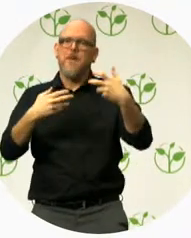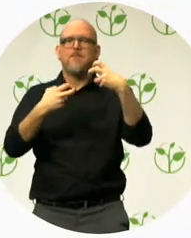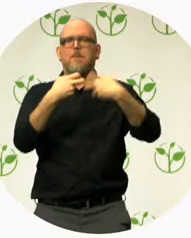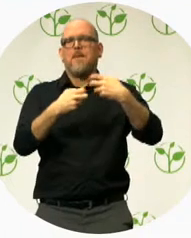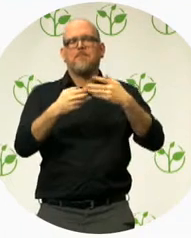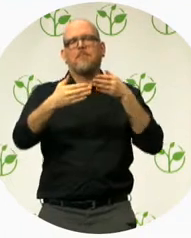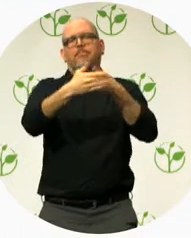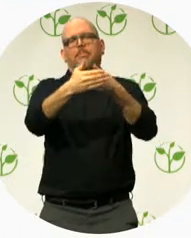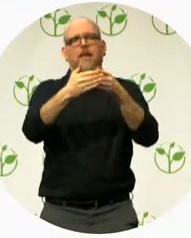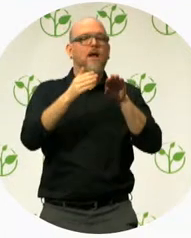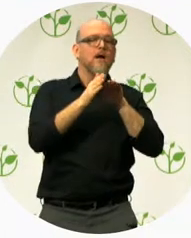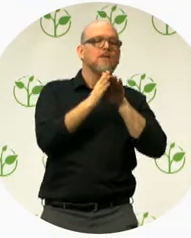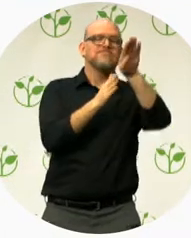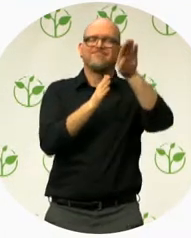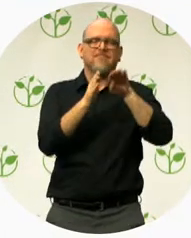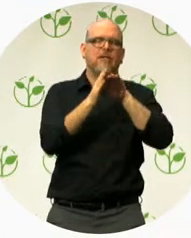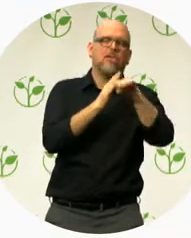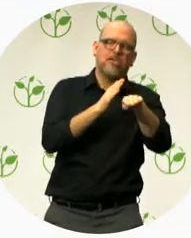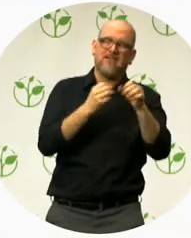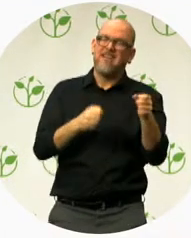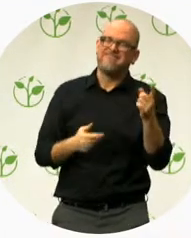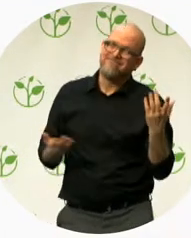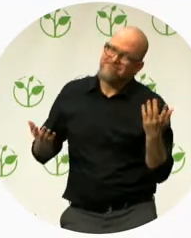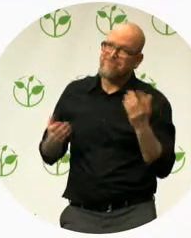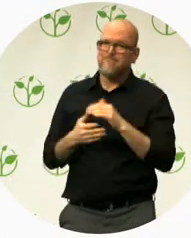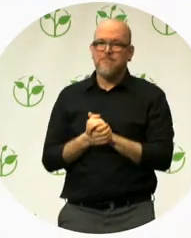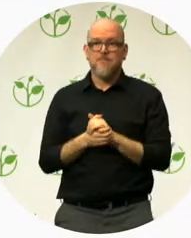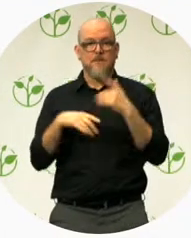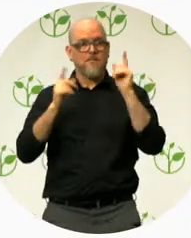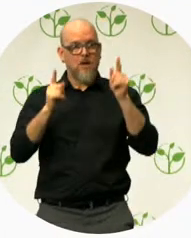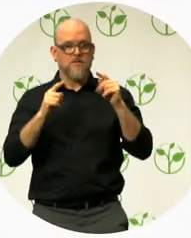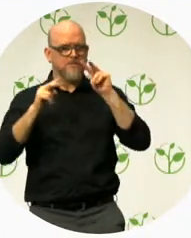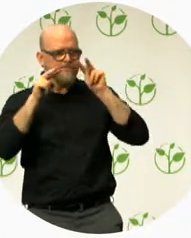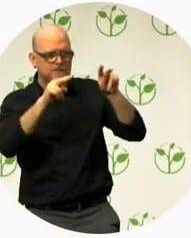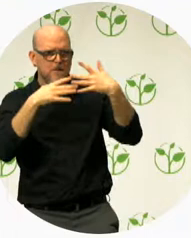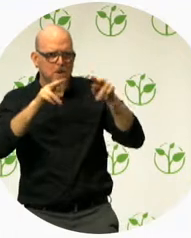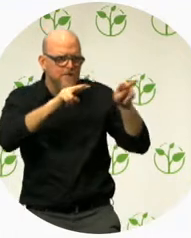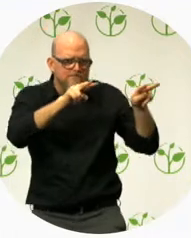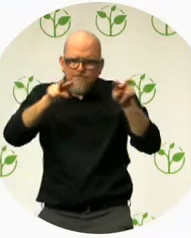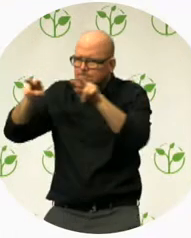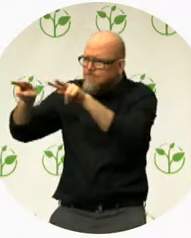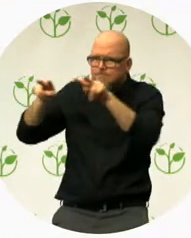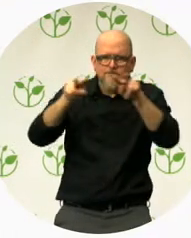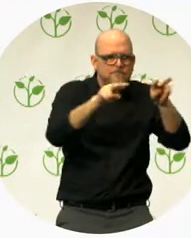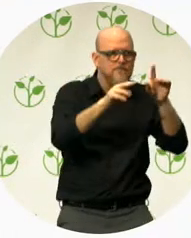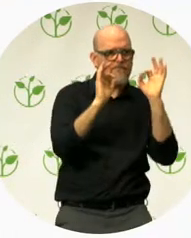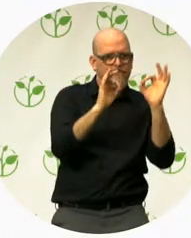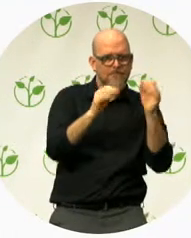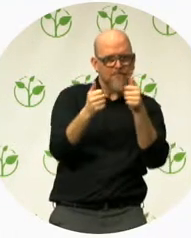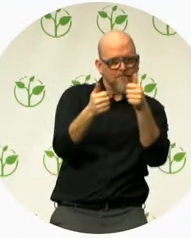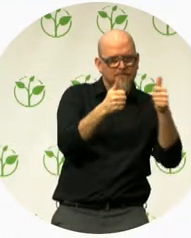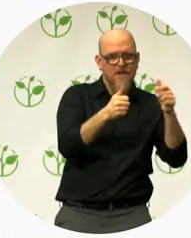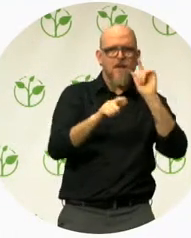a turning point like this, if you see it and you move on it, that's the best. If you miss it, you're in big